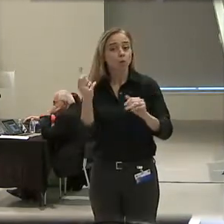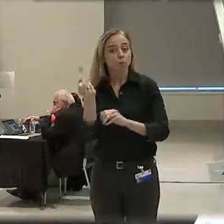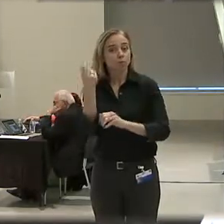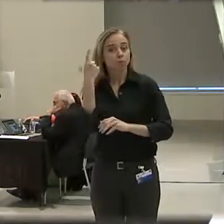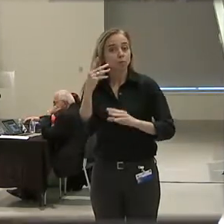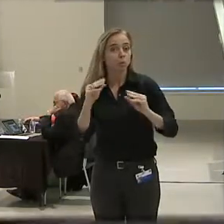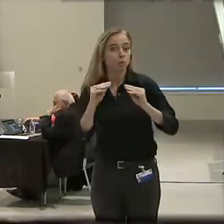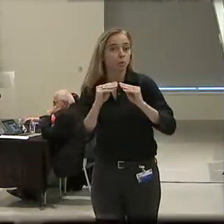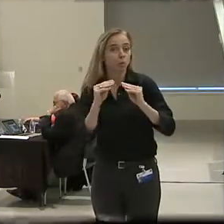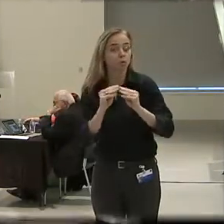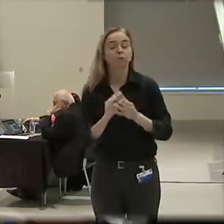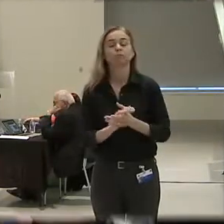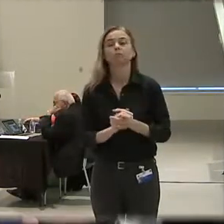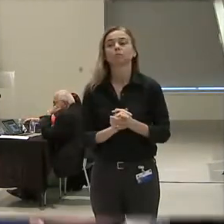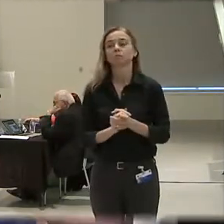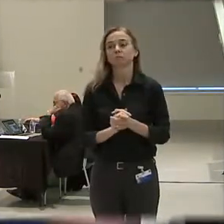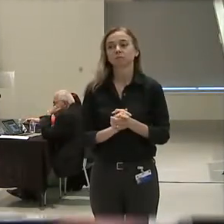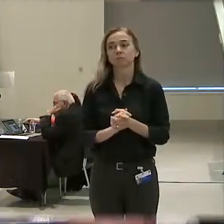more about it there.